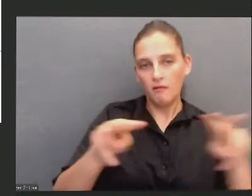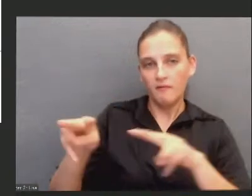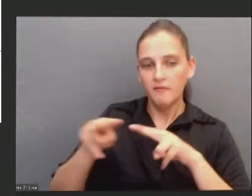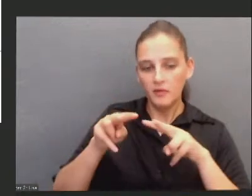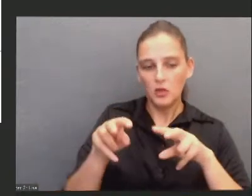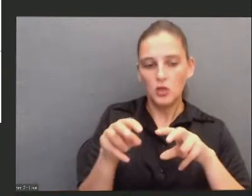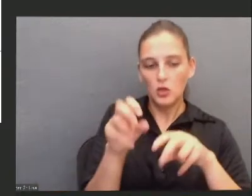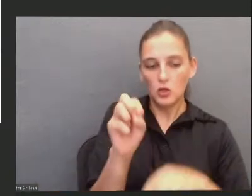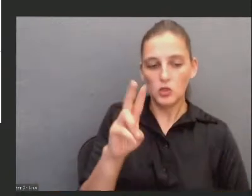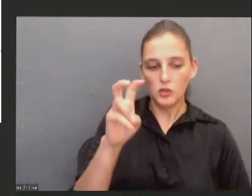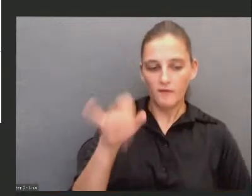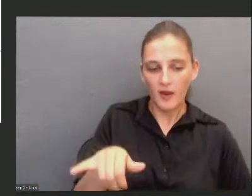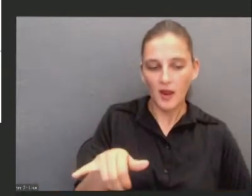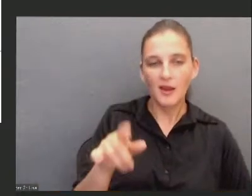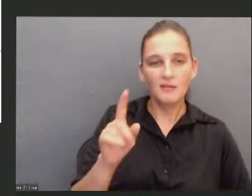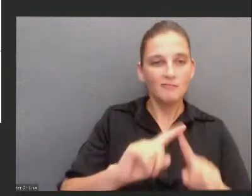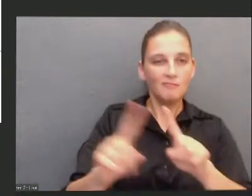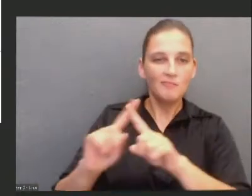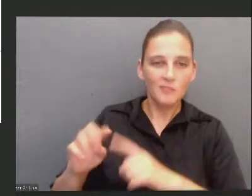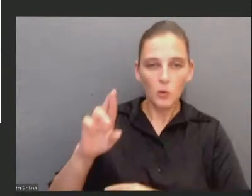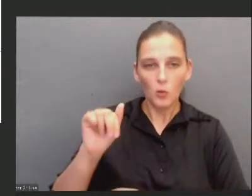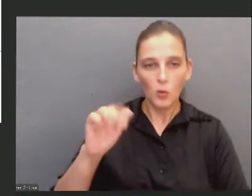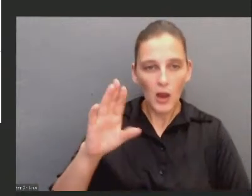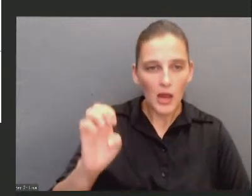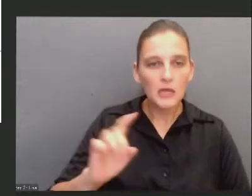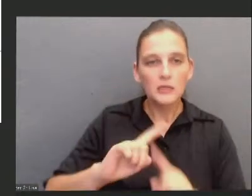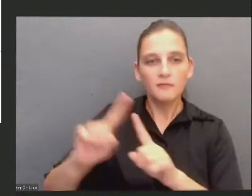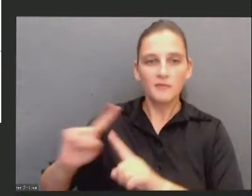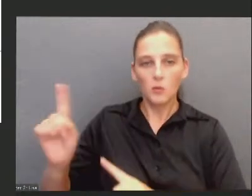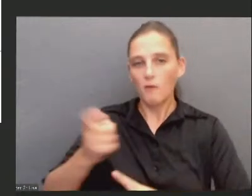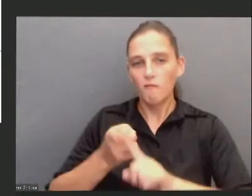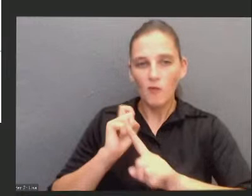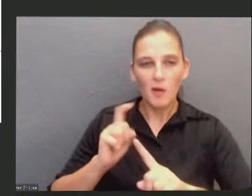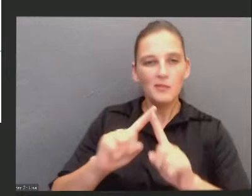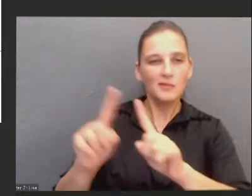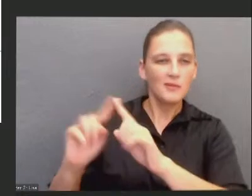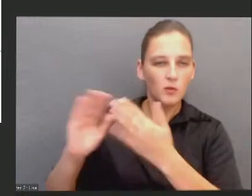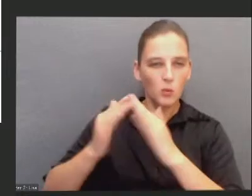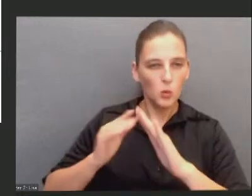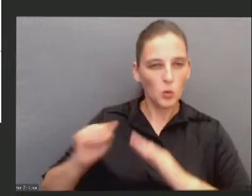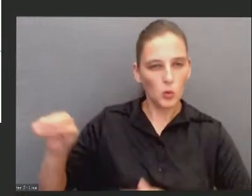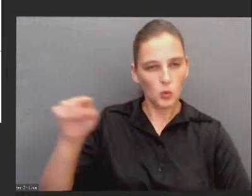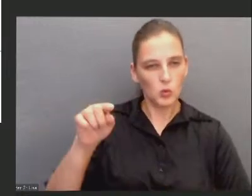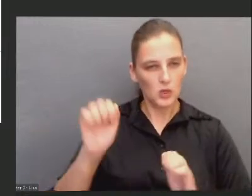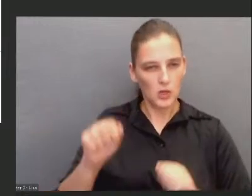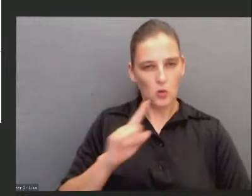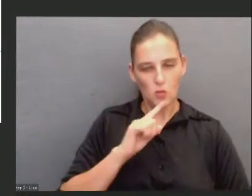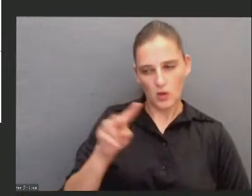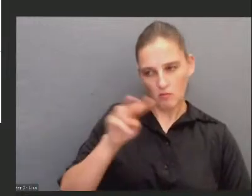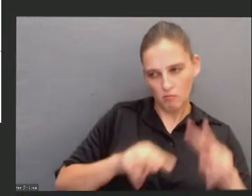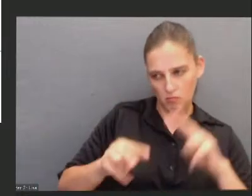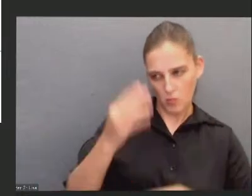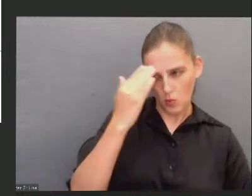education, economic and linguistic diversity, really to inform health equity-based decision-making and